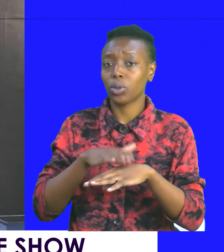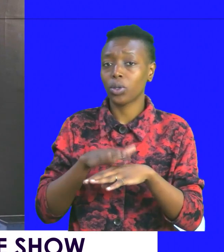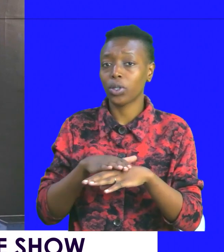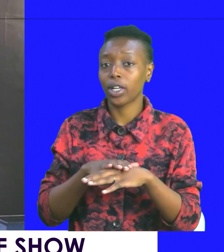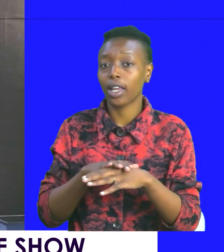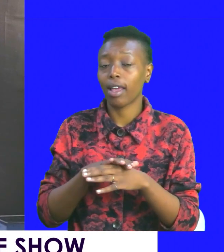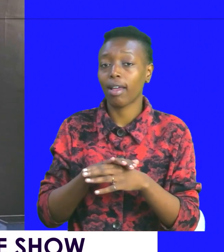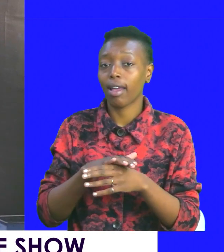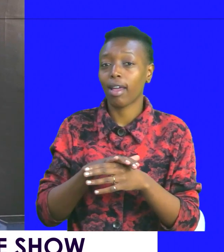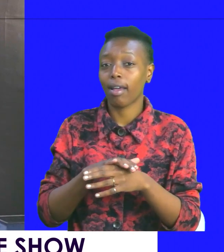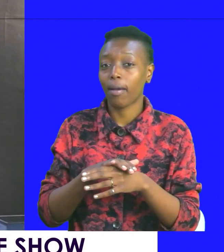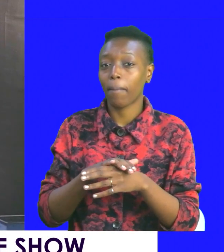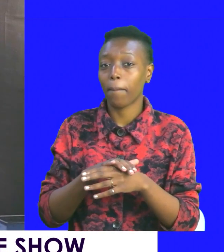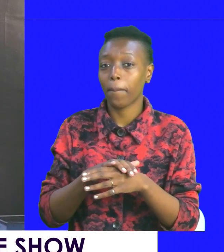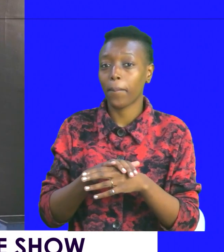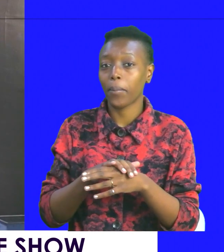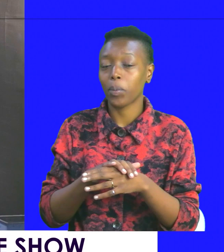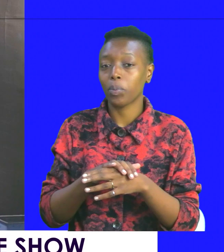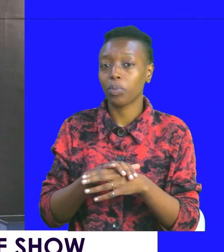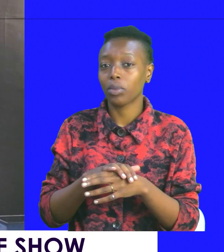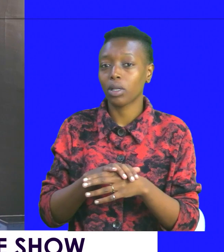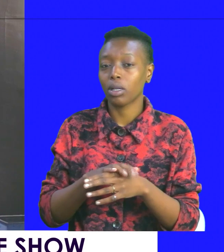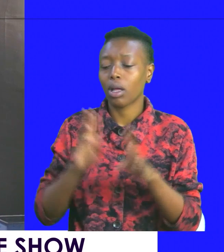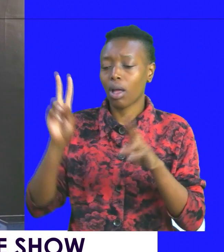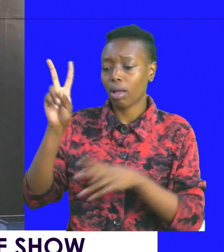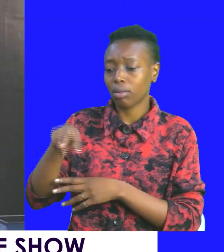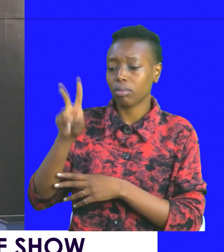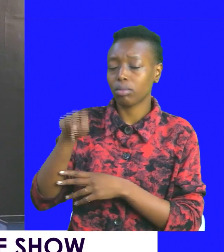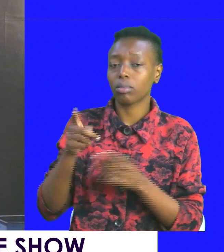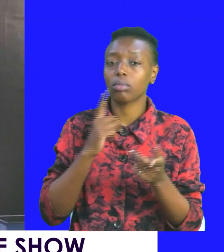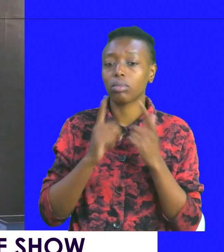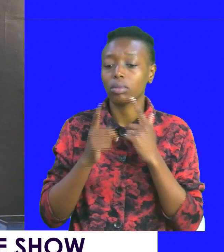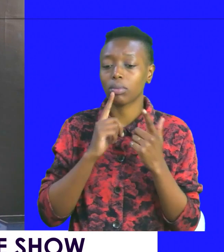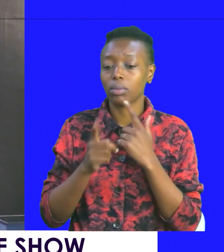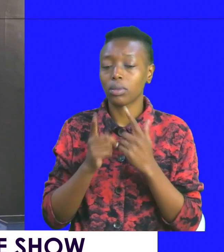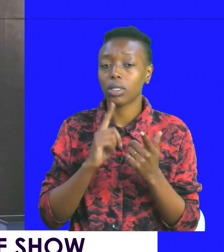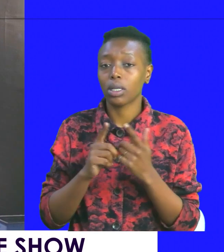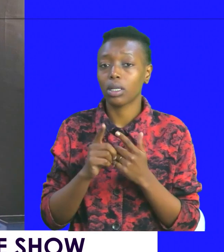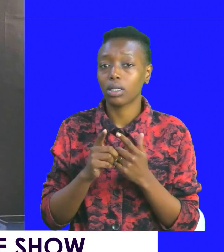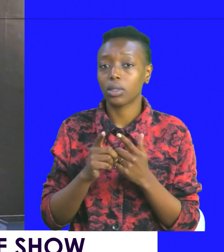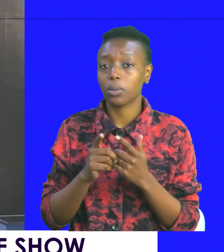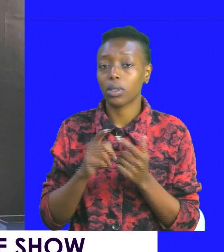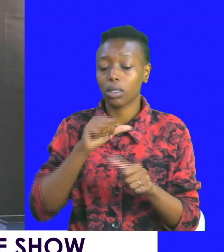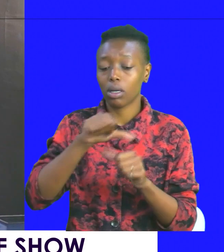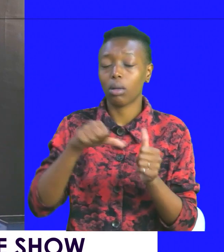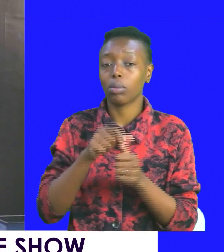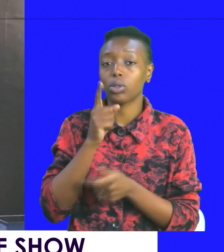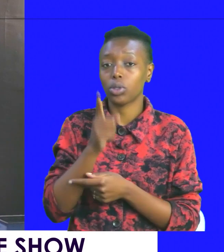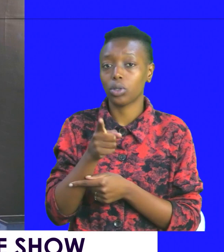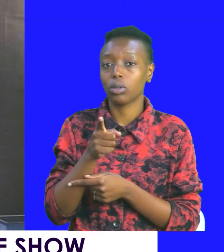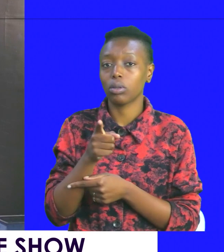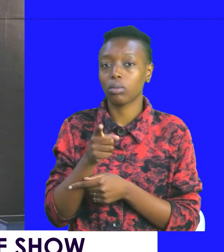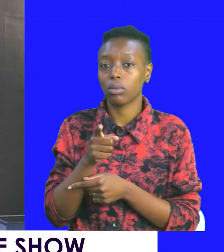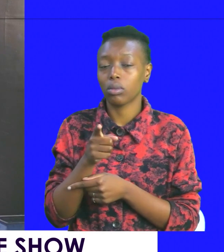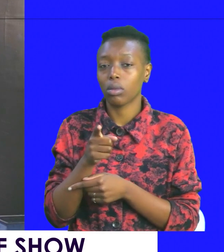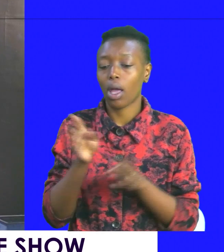having a proper attitude. You know, attitude speaks about your posture of walking, your